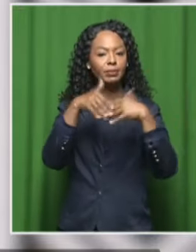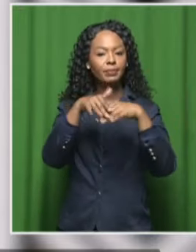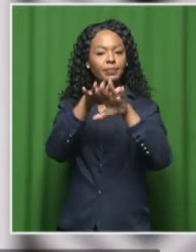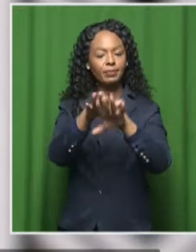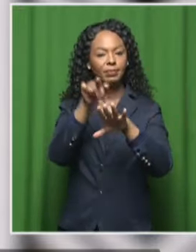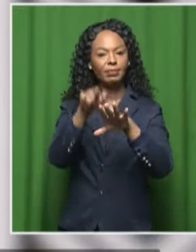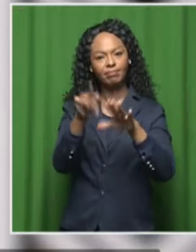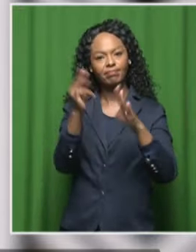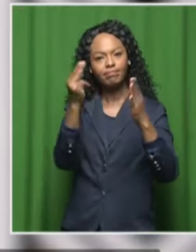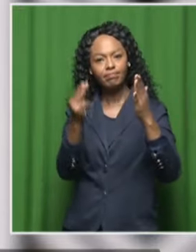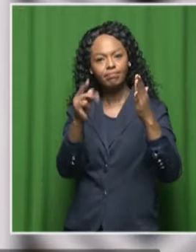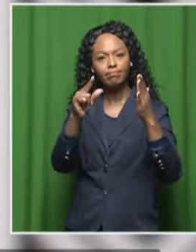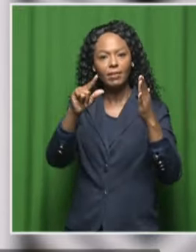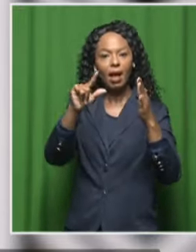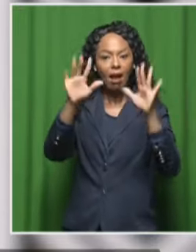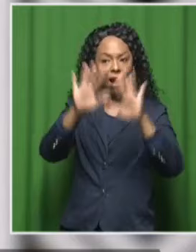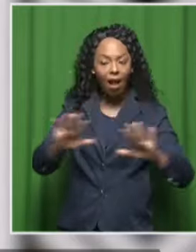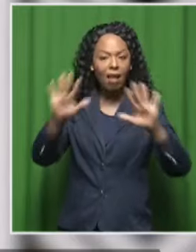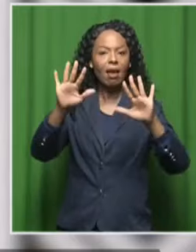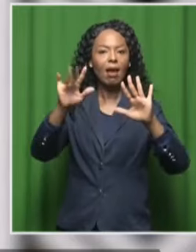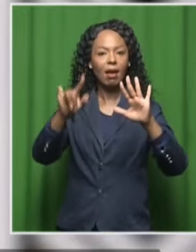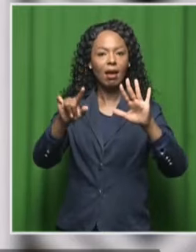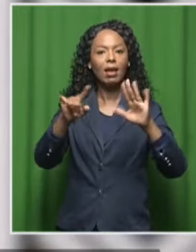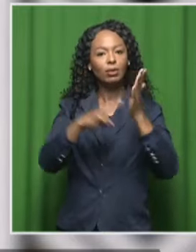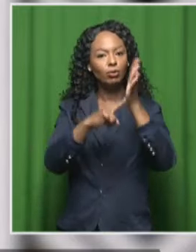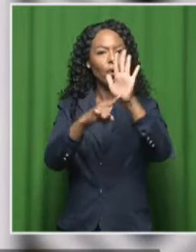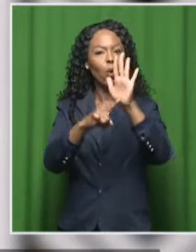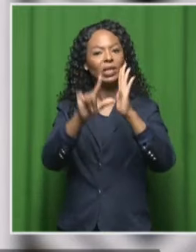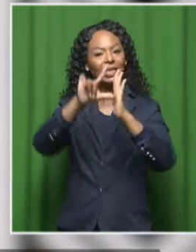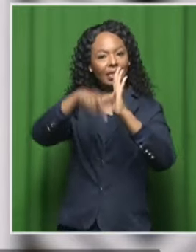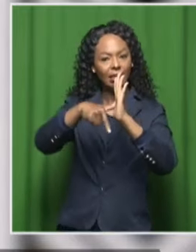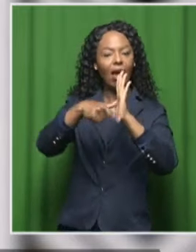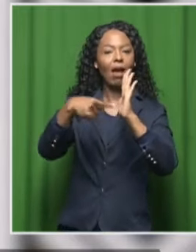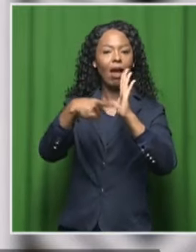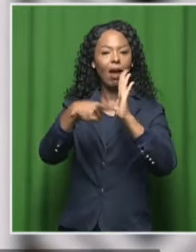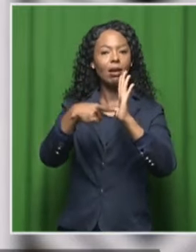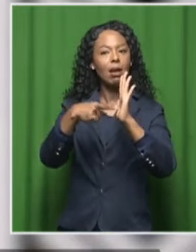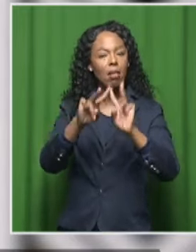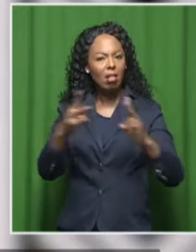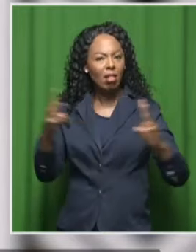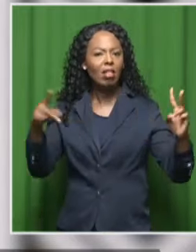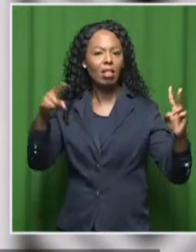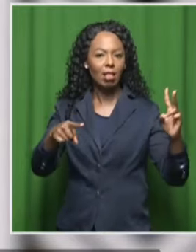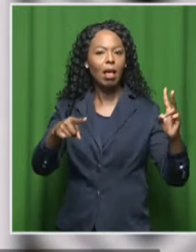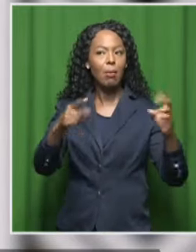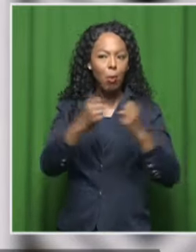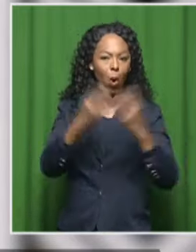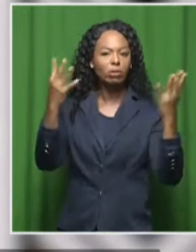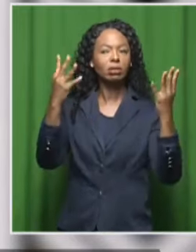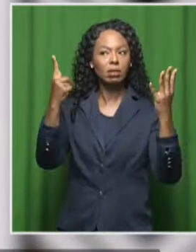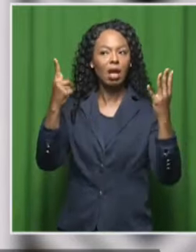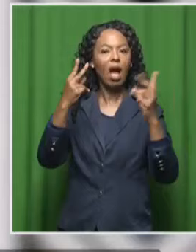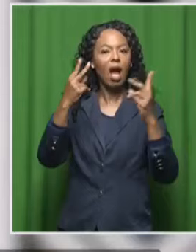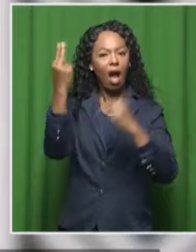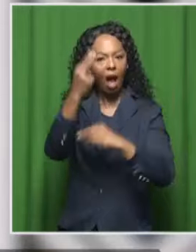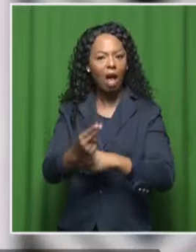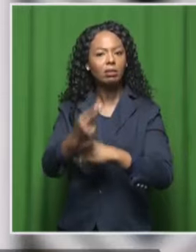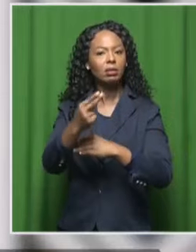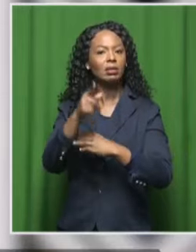patterns, bold colors, and intricate designs, have become synonymous with South African art. As